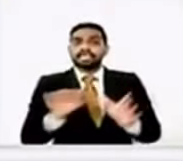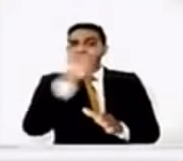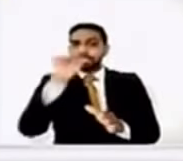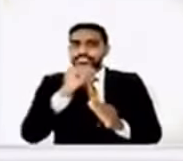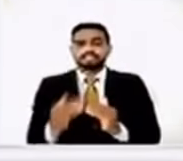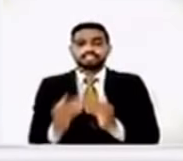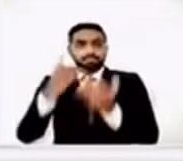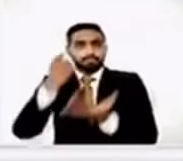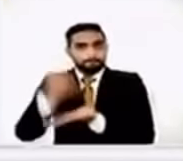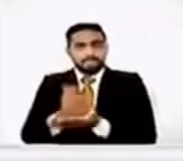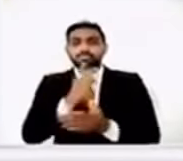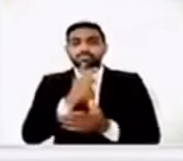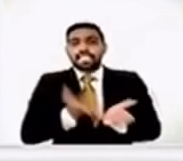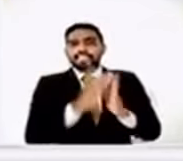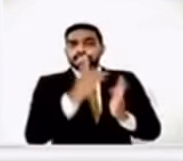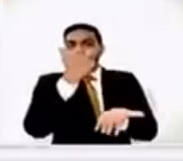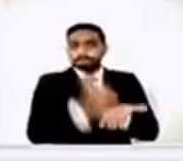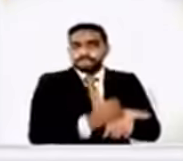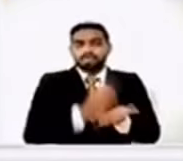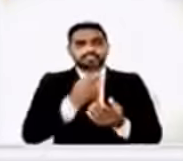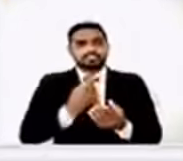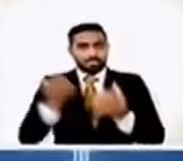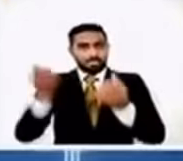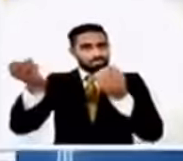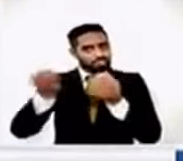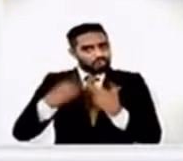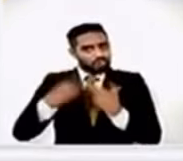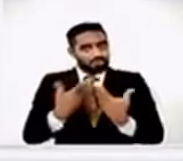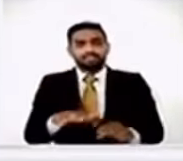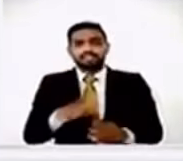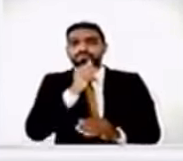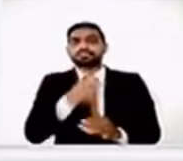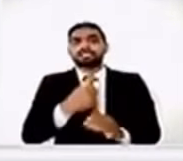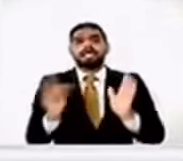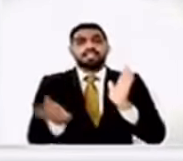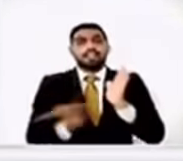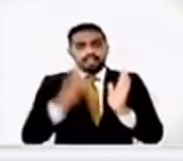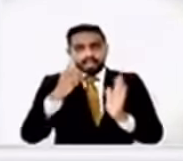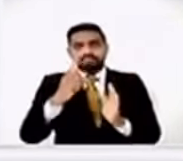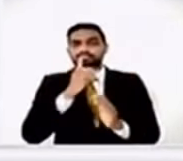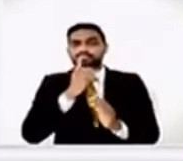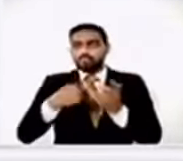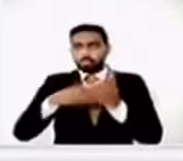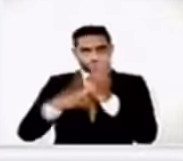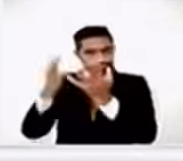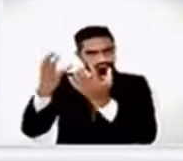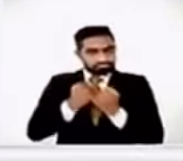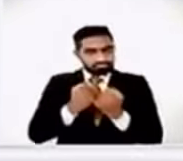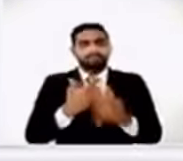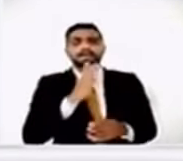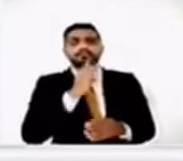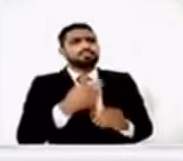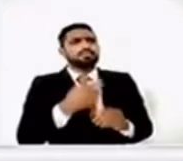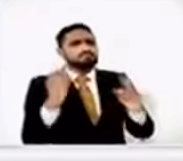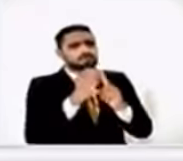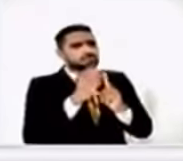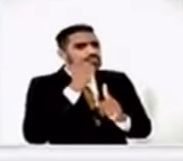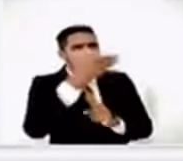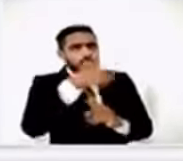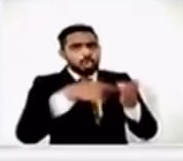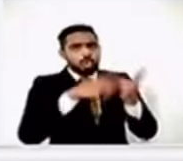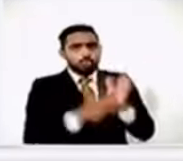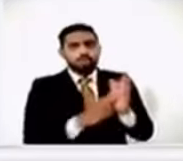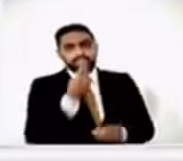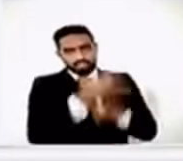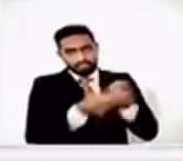will be provided to 100,000 low-income families. Ban the importation of batik products.